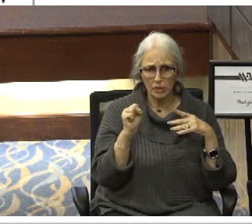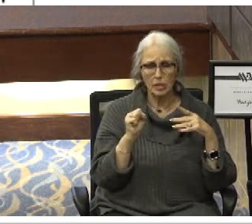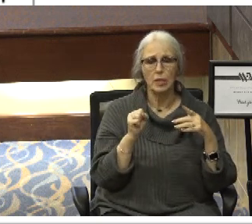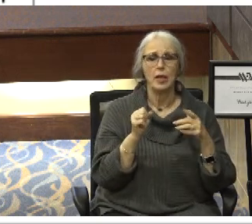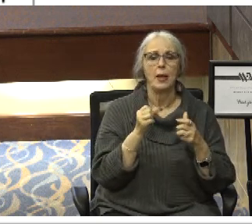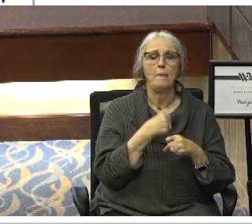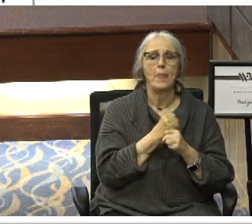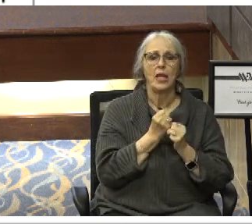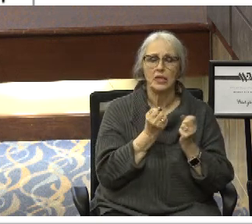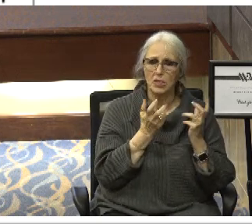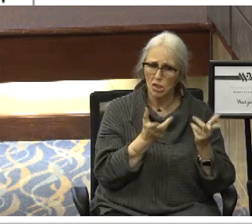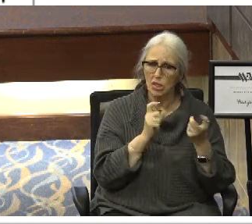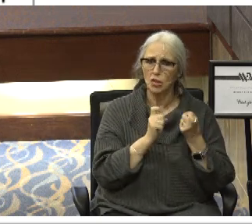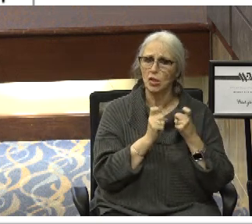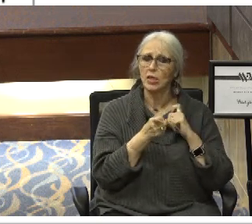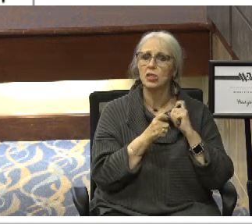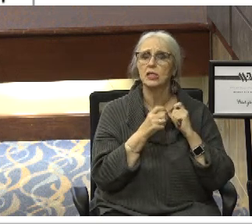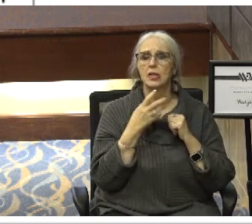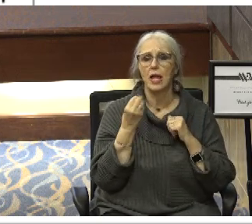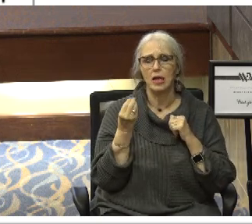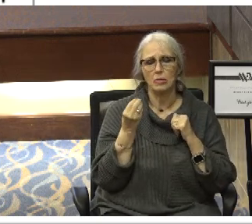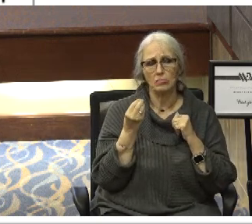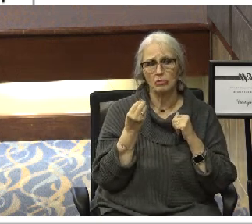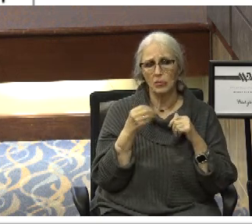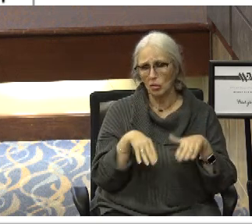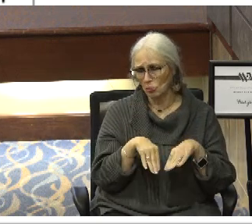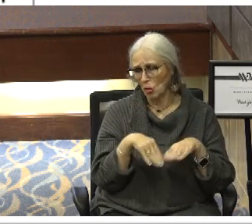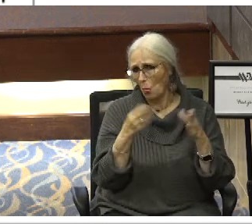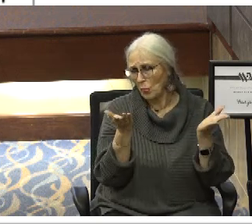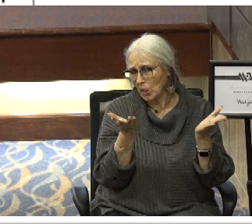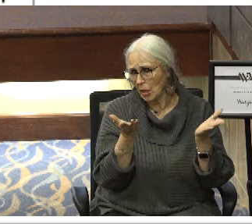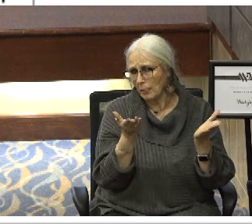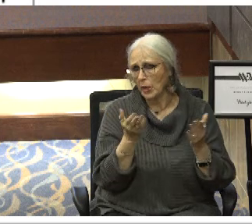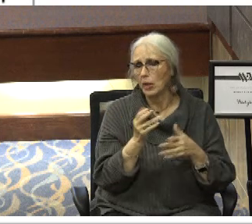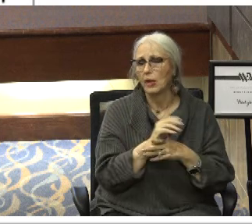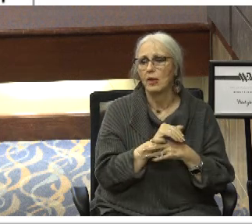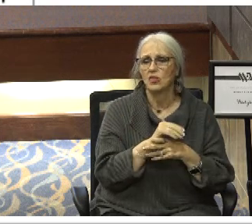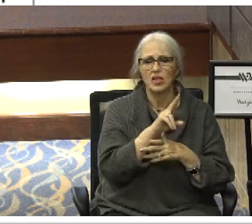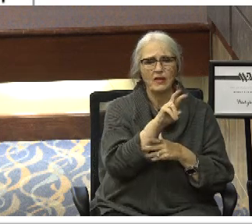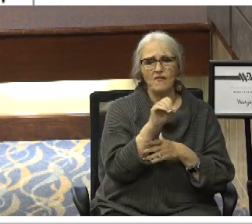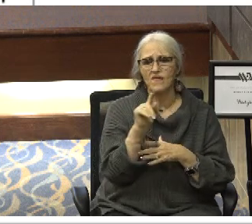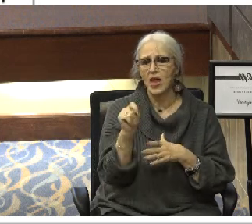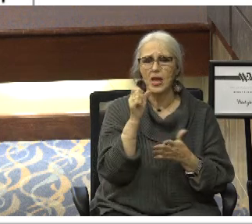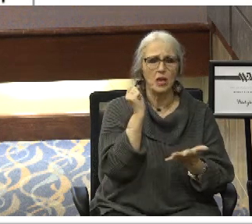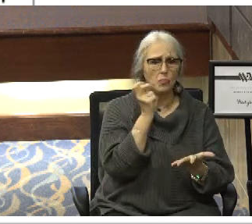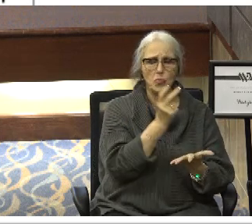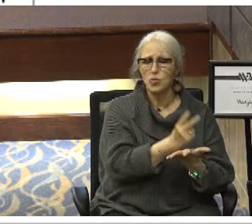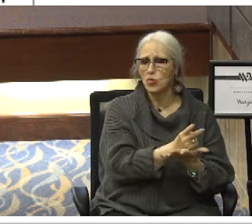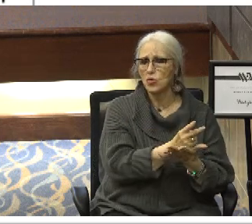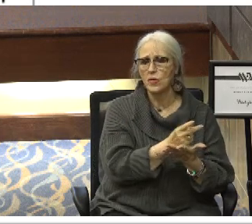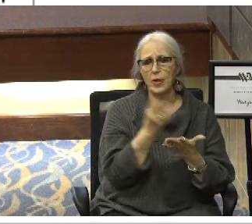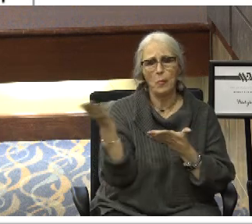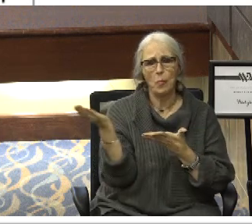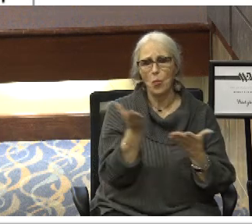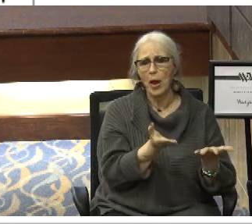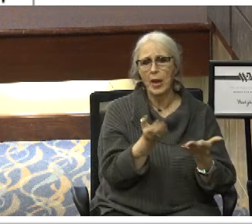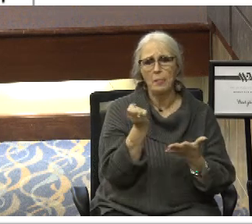heard and we you know, are comfortable with vetting them and approving them, and then bring